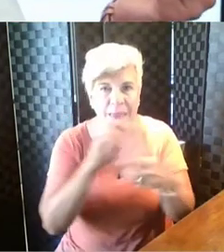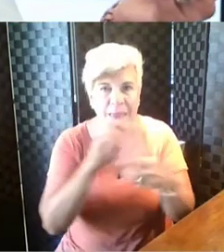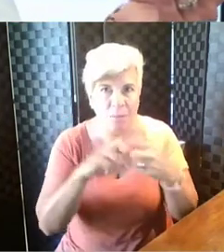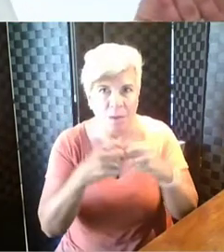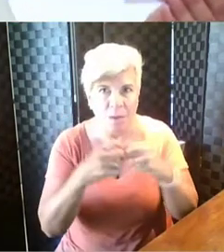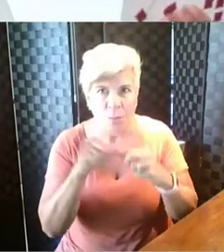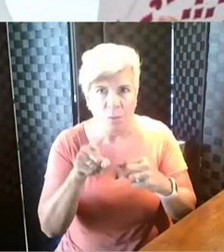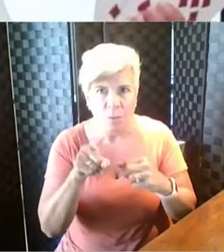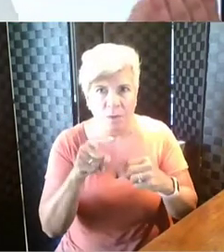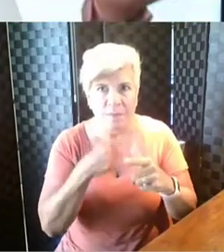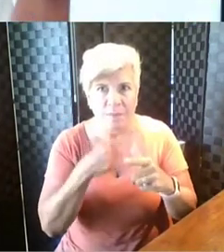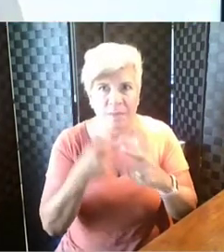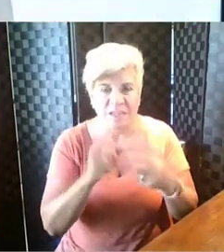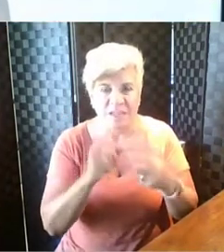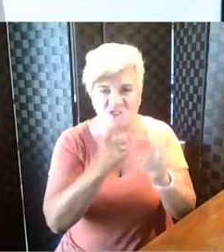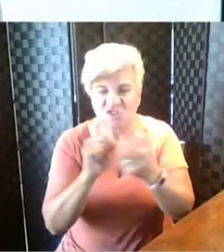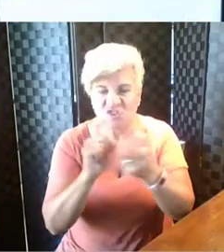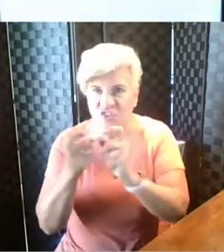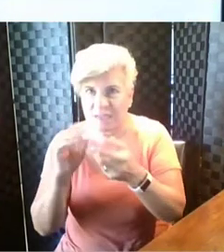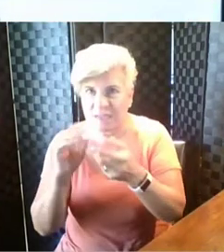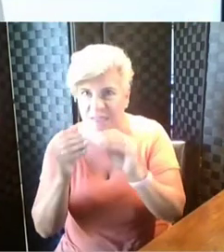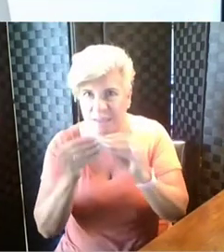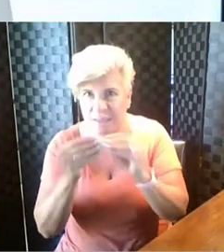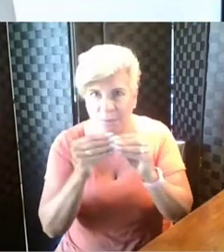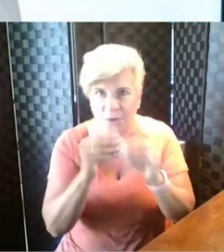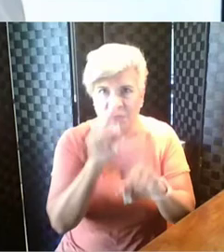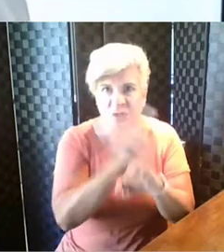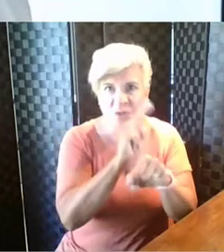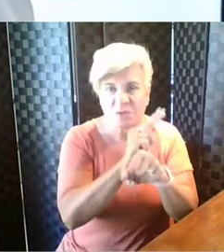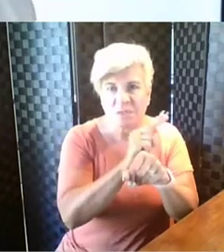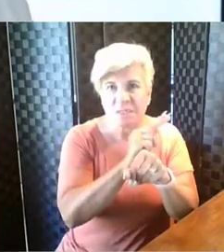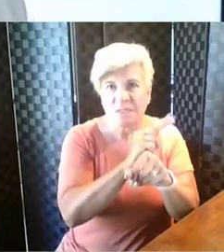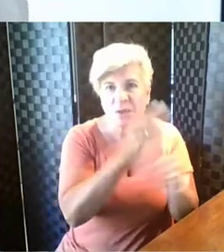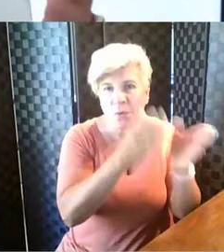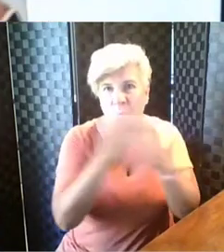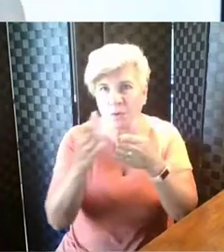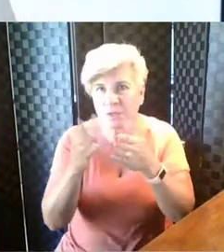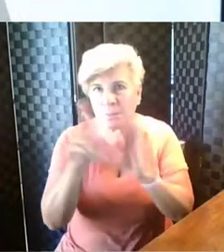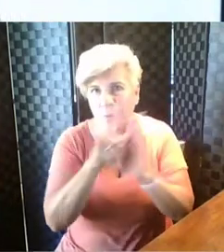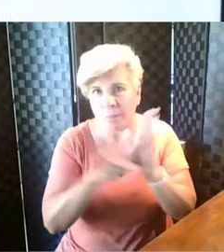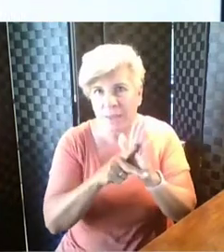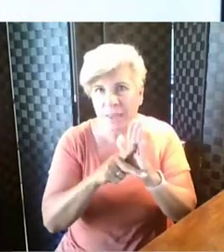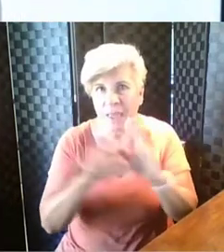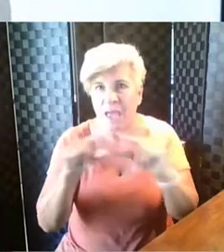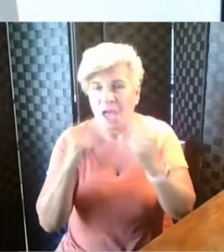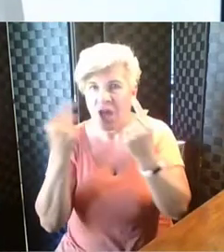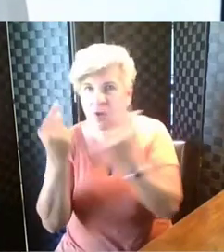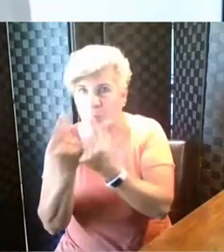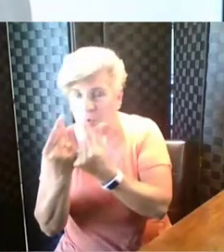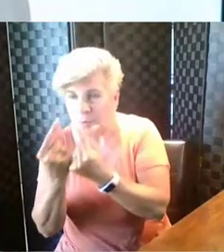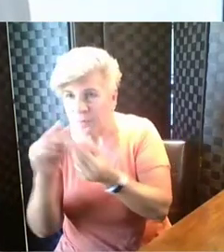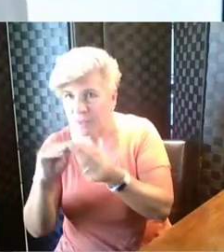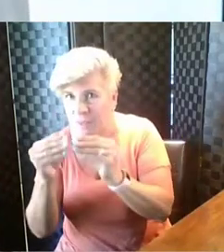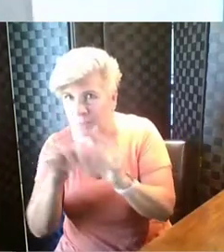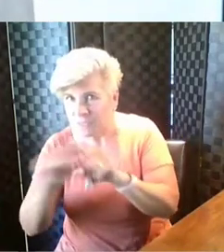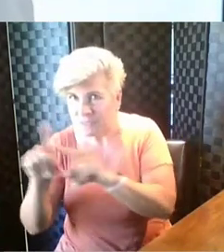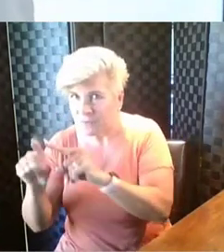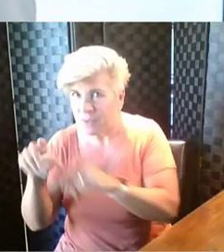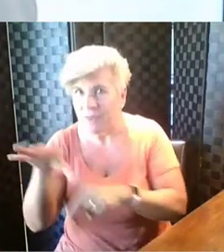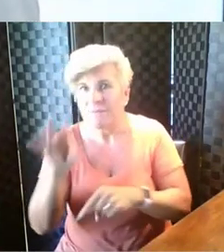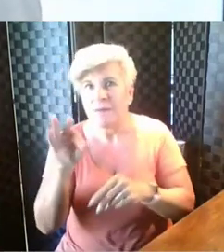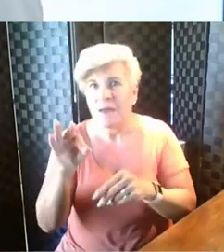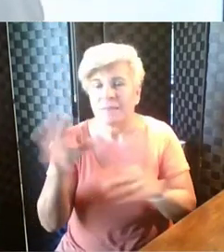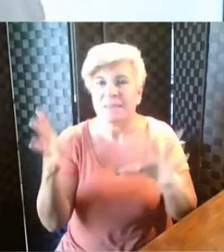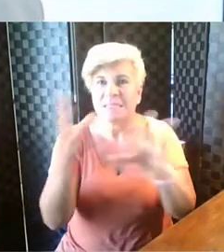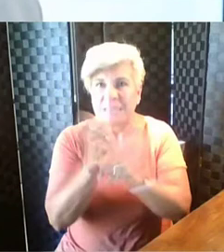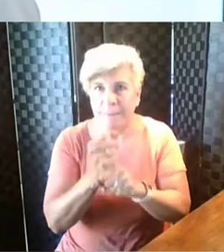where you can then rearrange the numbers using the commutative property and group the numbers using the associative property and find the